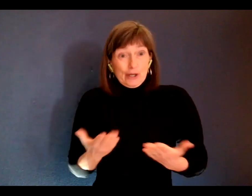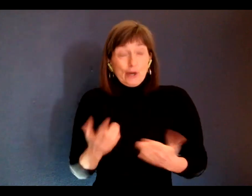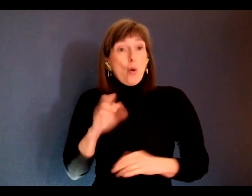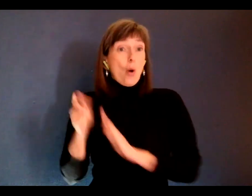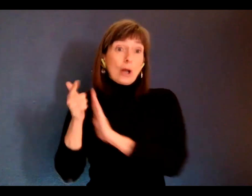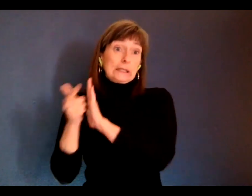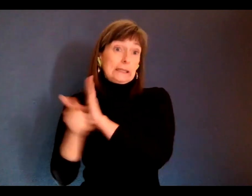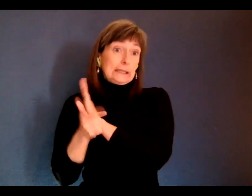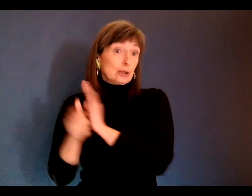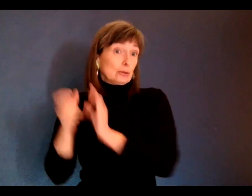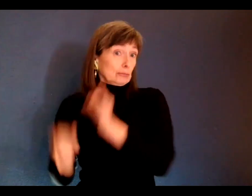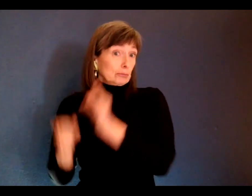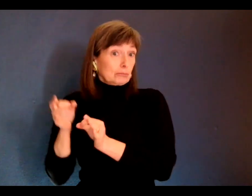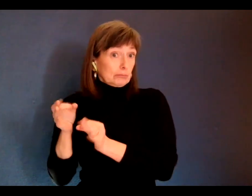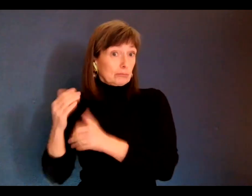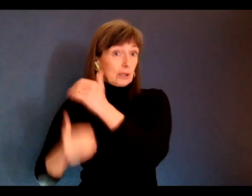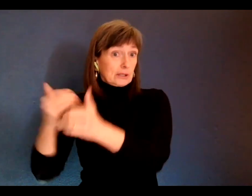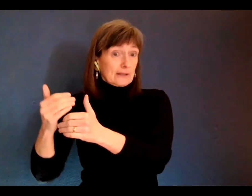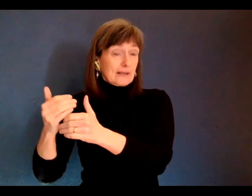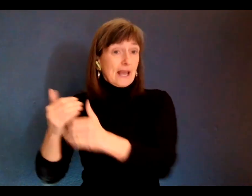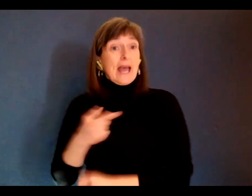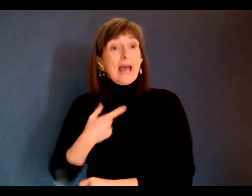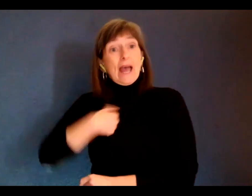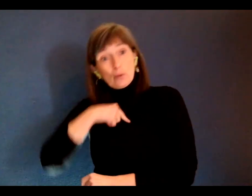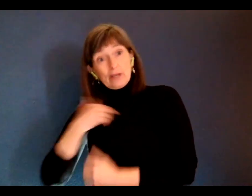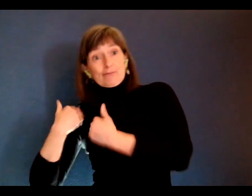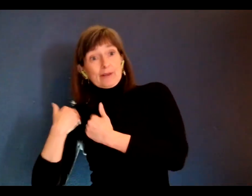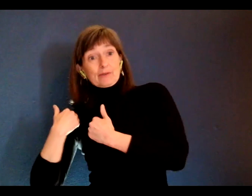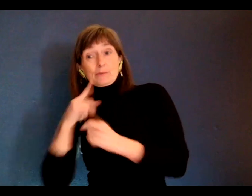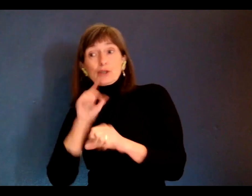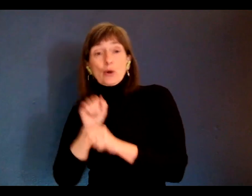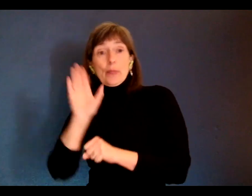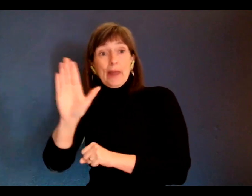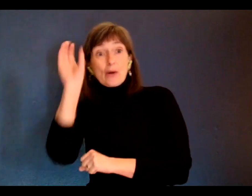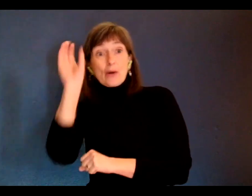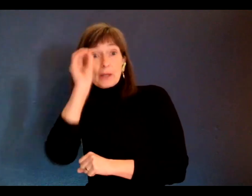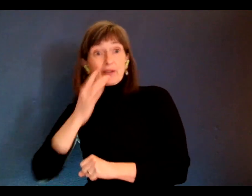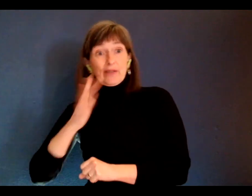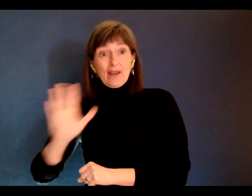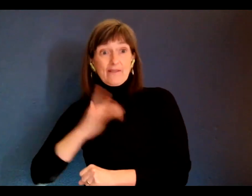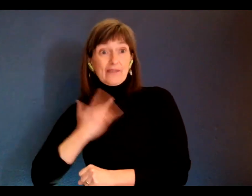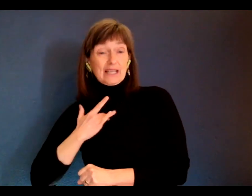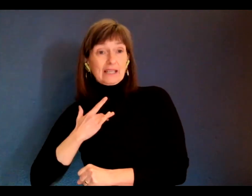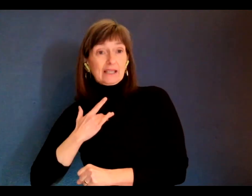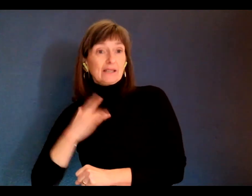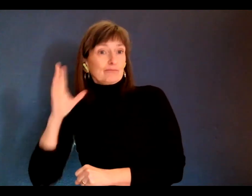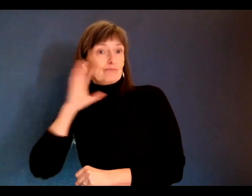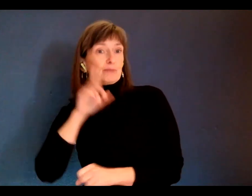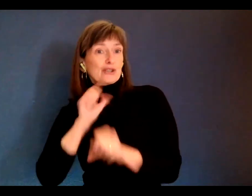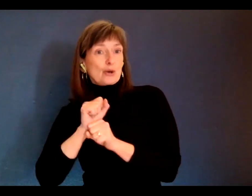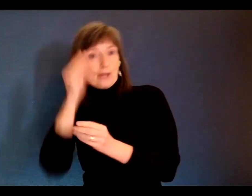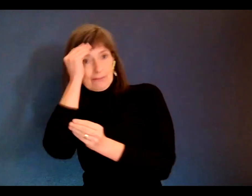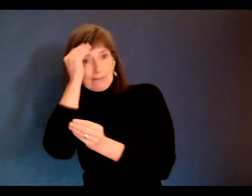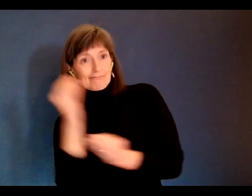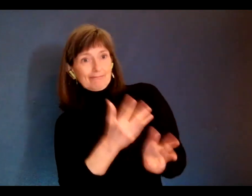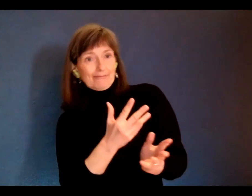as the system to make sure that they are heard. So while I don't think it's capital S supported decision making, I think there are